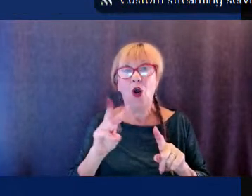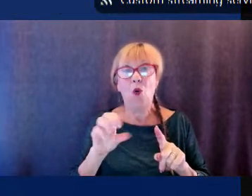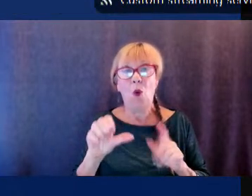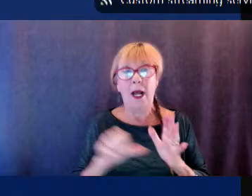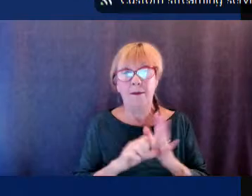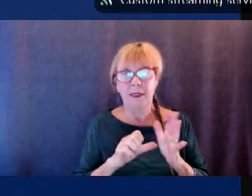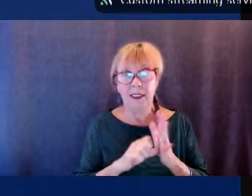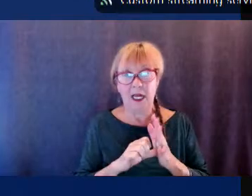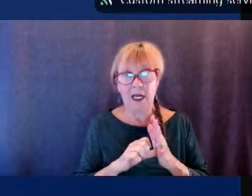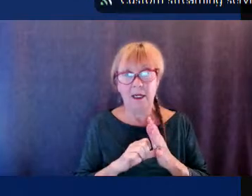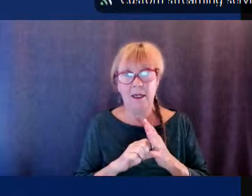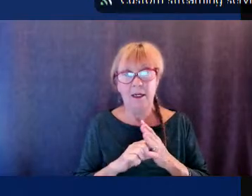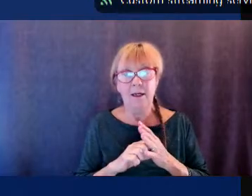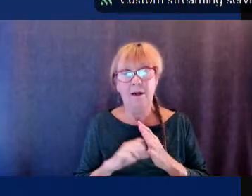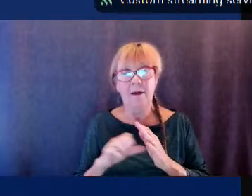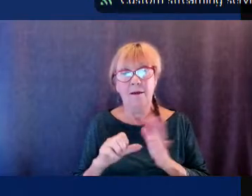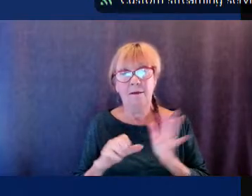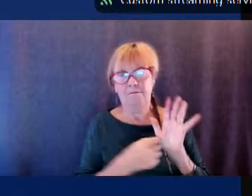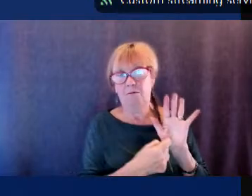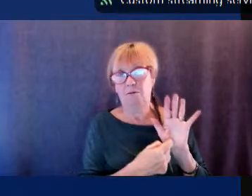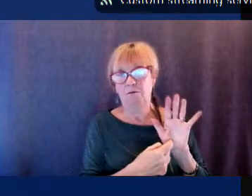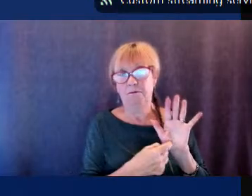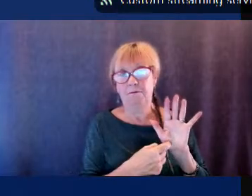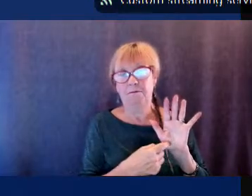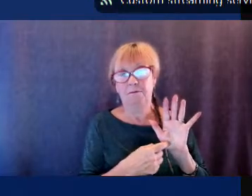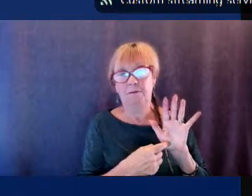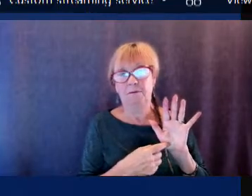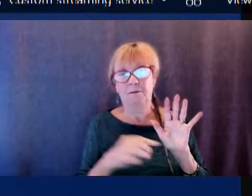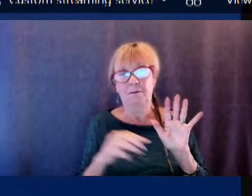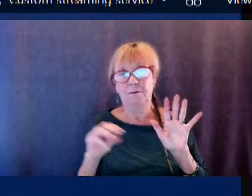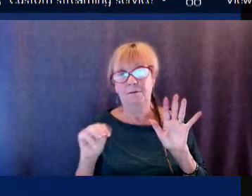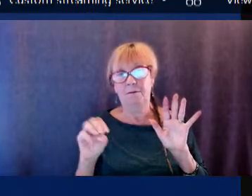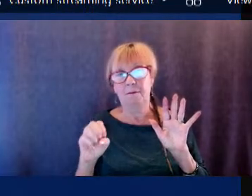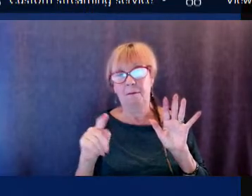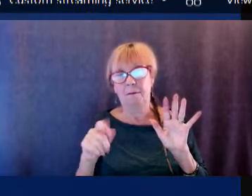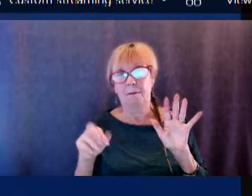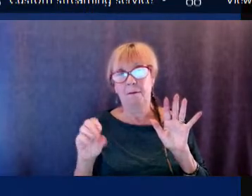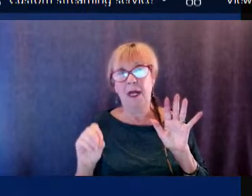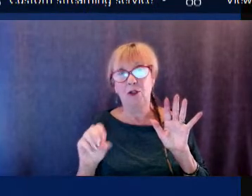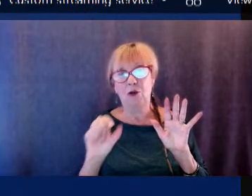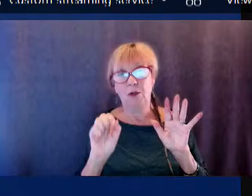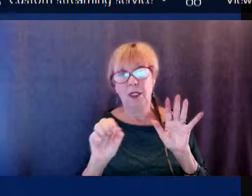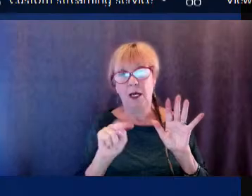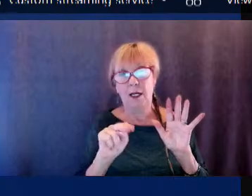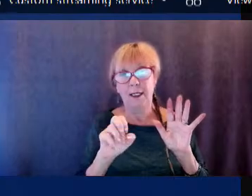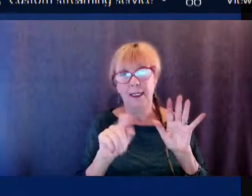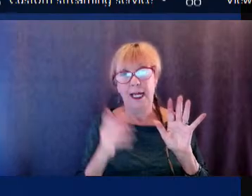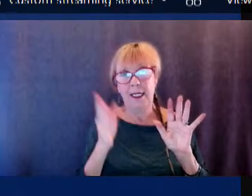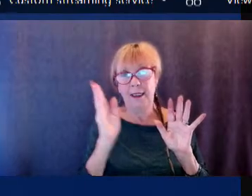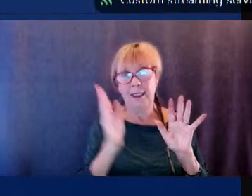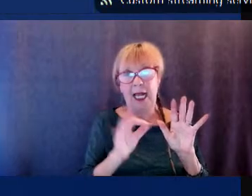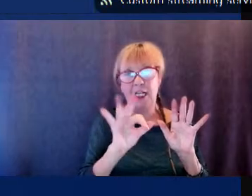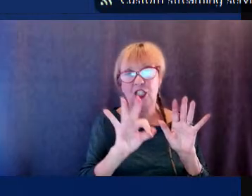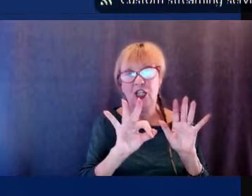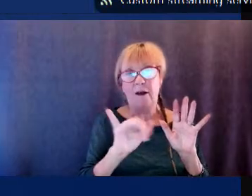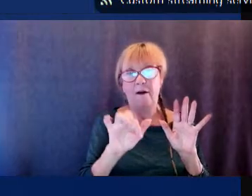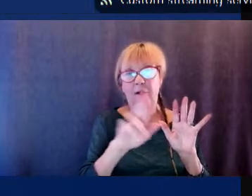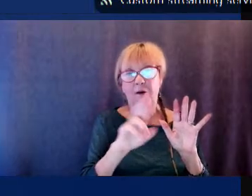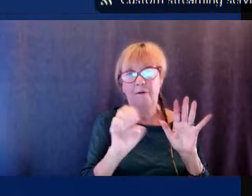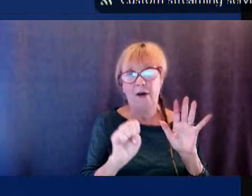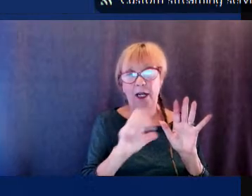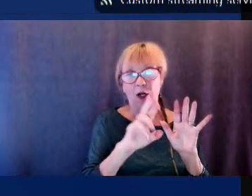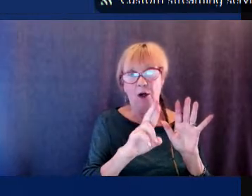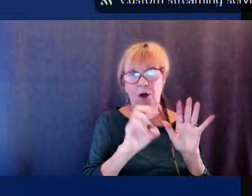metro.net/fire response, or just go to the metro.net website and look for it, and you can get direct to the page to enroll. We have